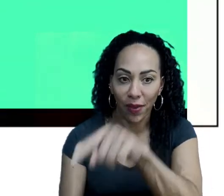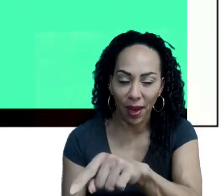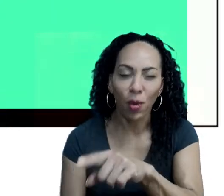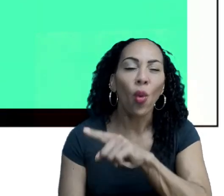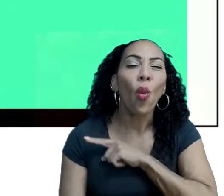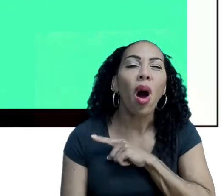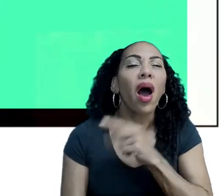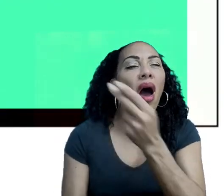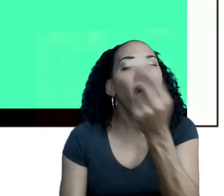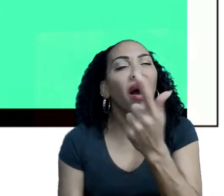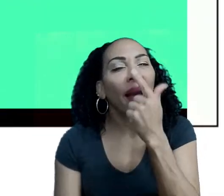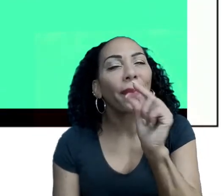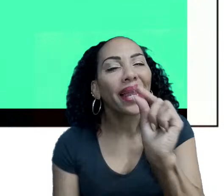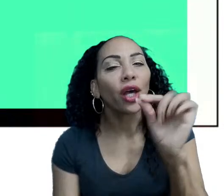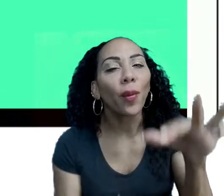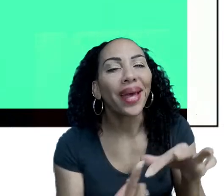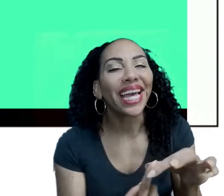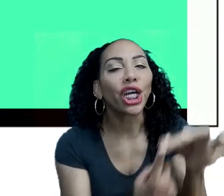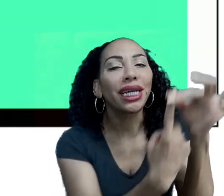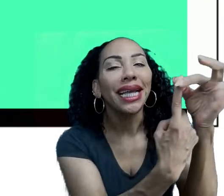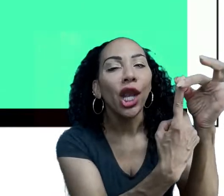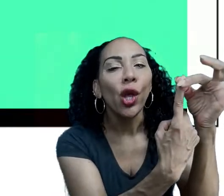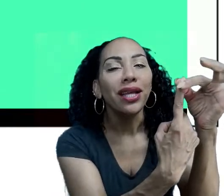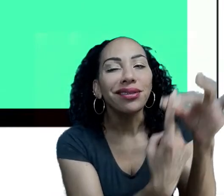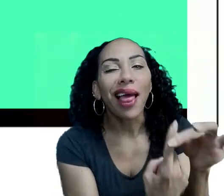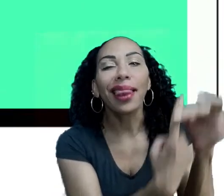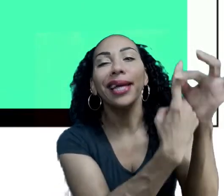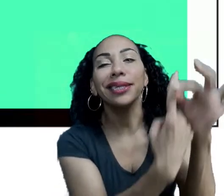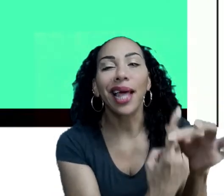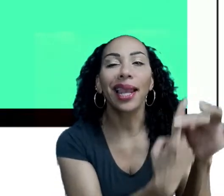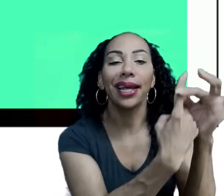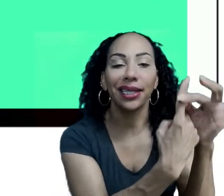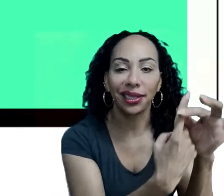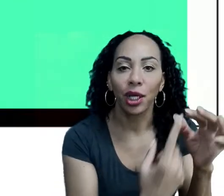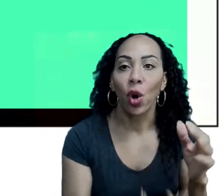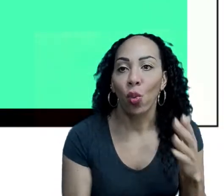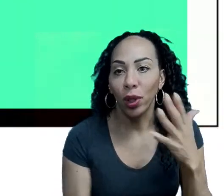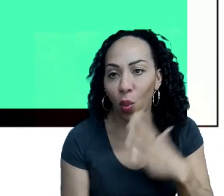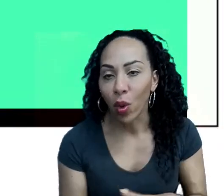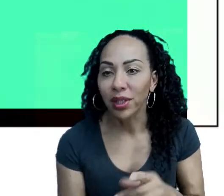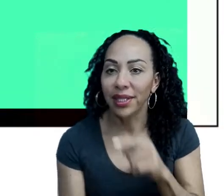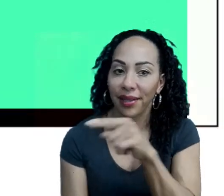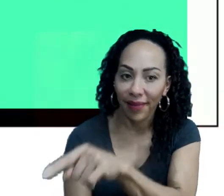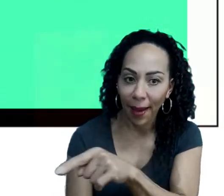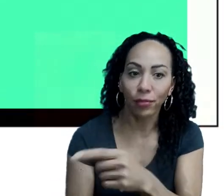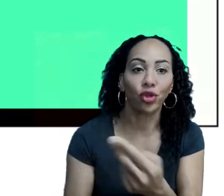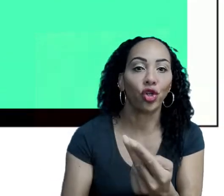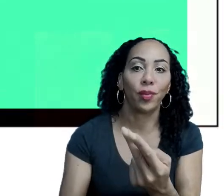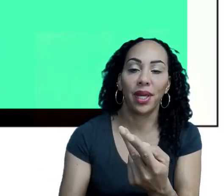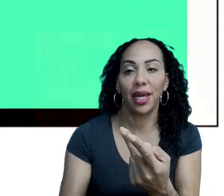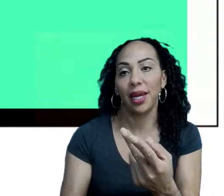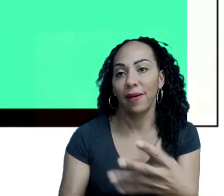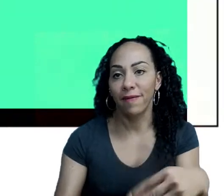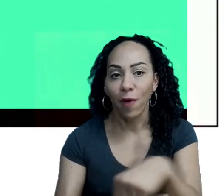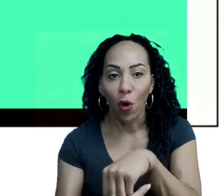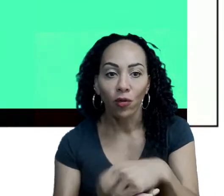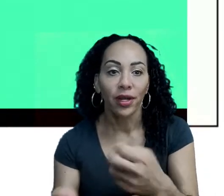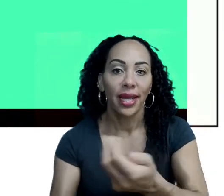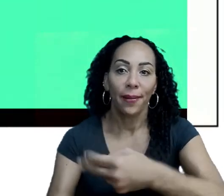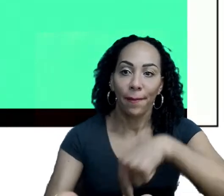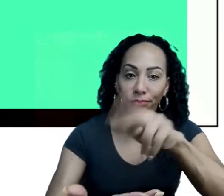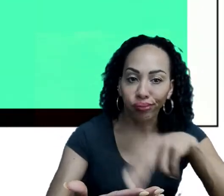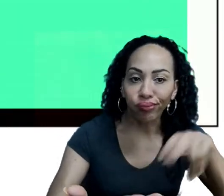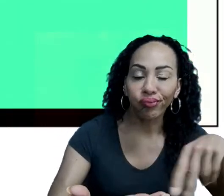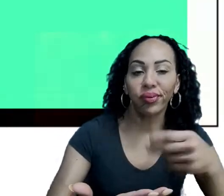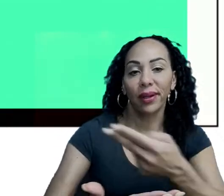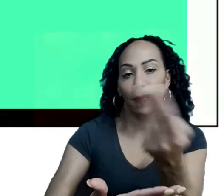did get them permanent marking on paintings that they thought were Tate paintings. We actually started the entire